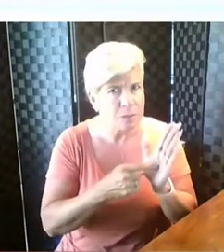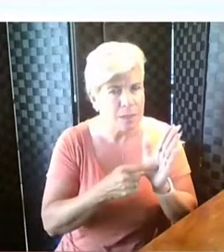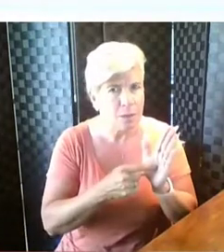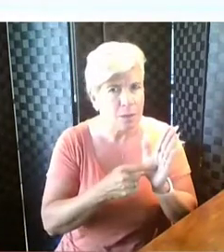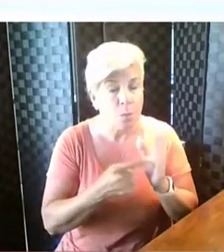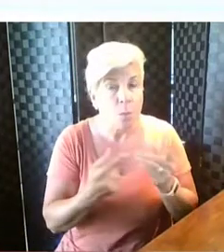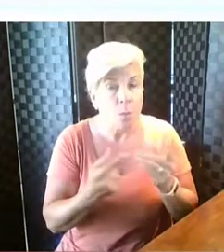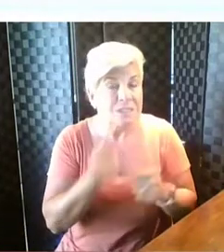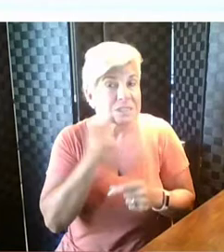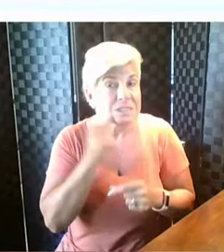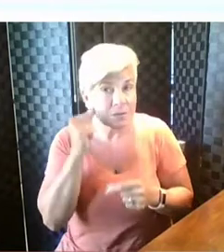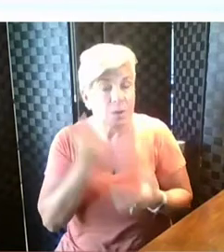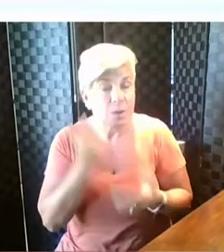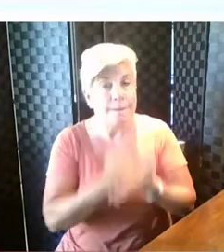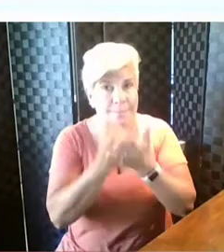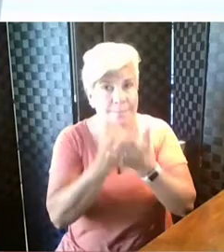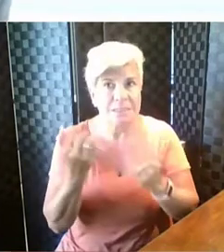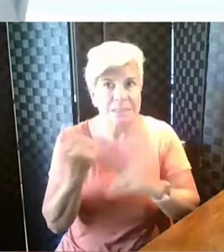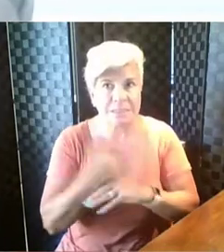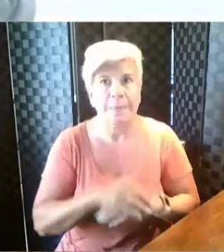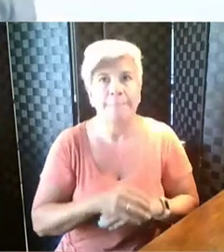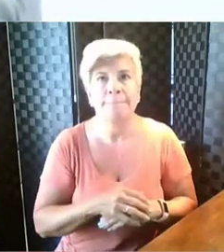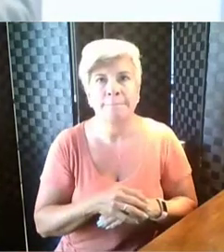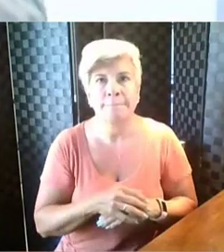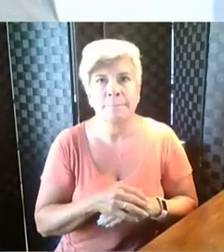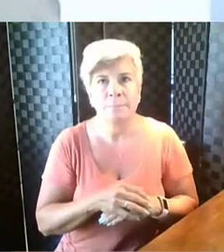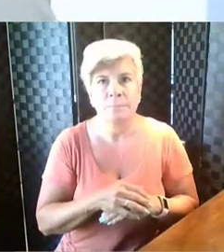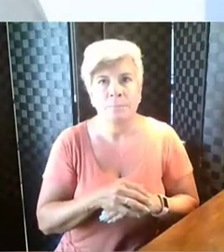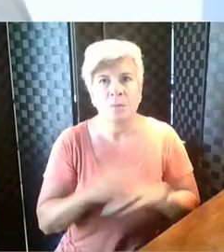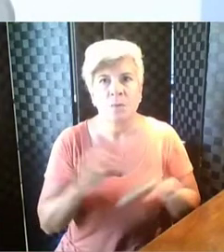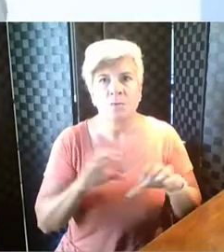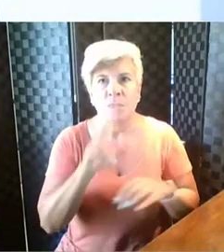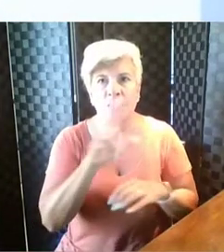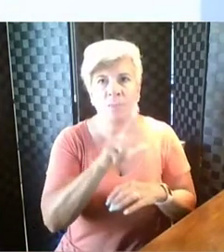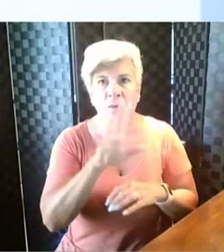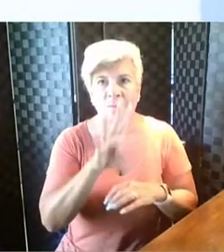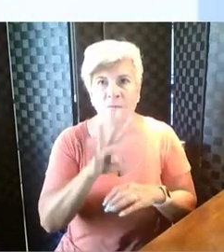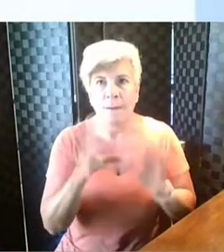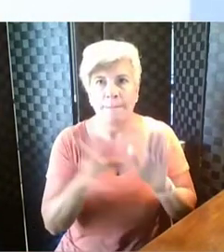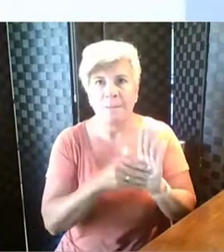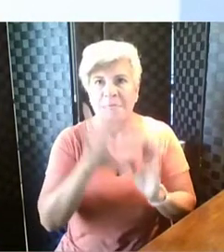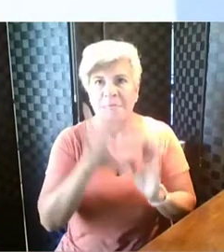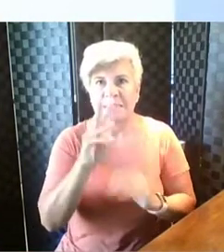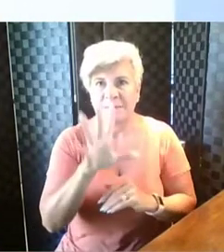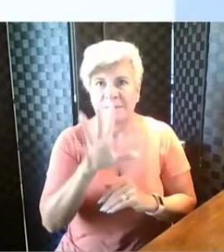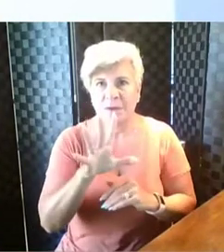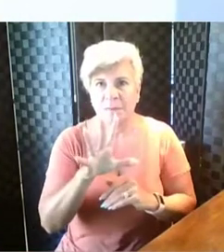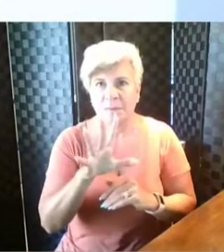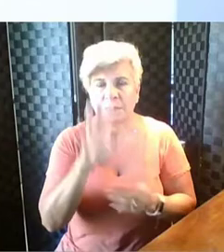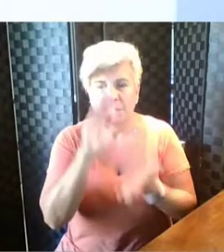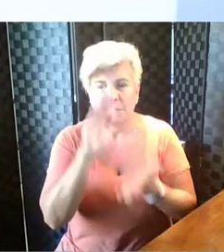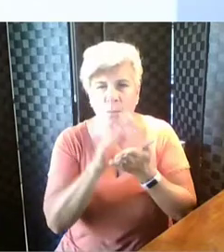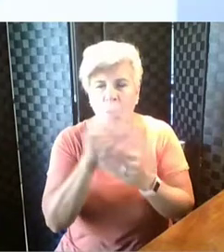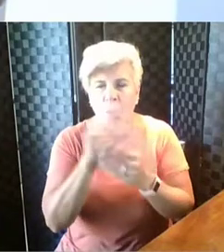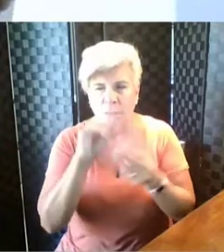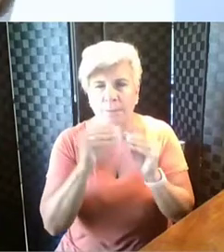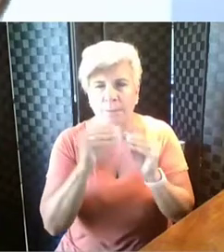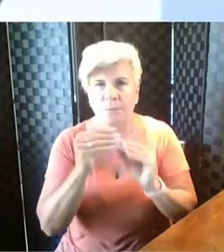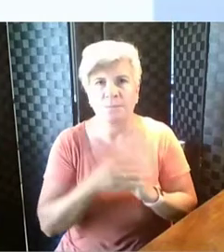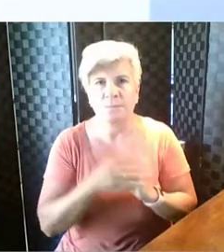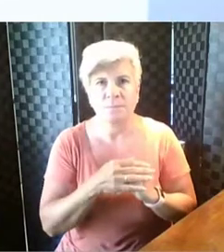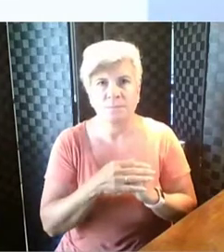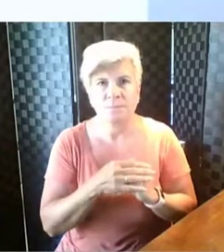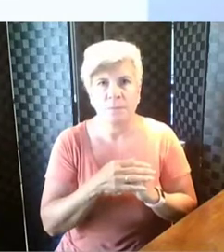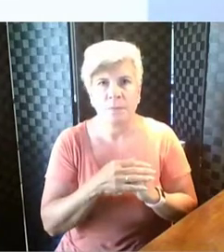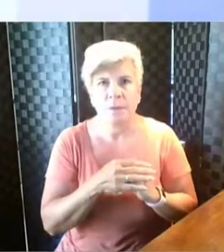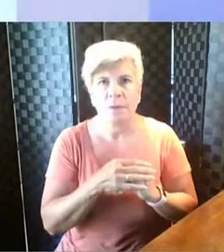going to help us a lot this time. Okay. We're going to do 34 plus 65. So we're going to start with some smaller numbers here. The first